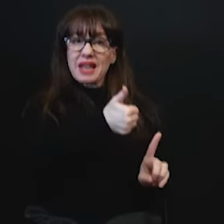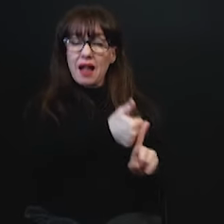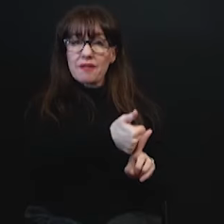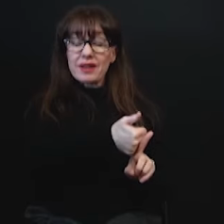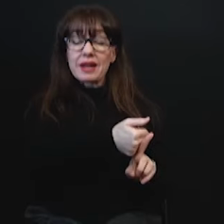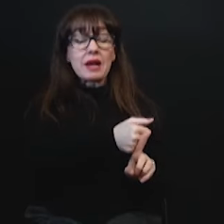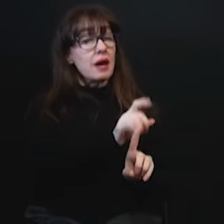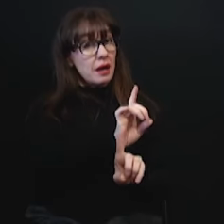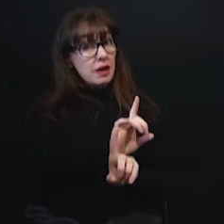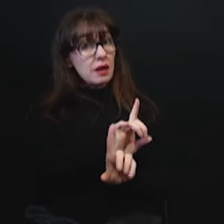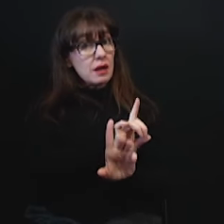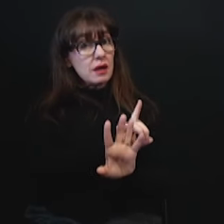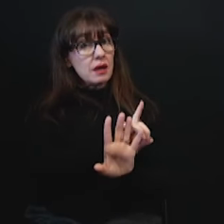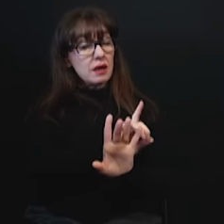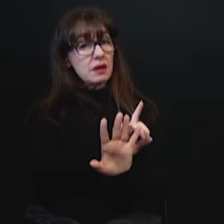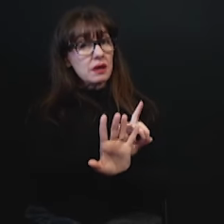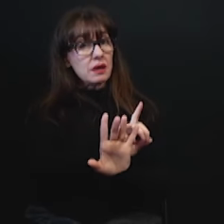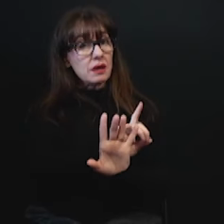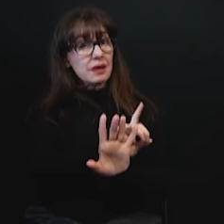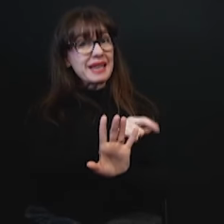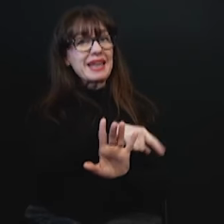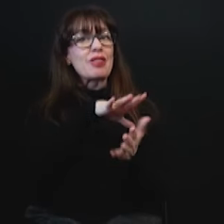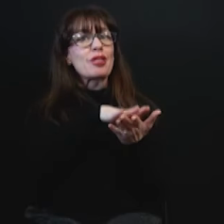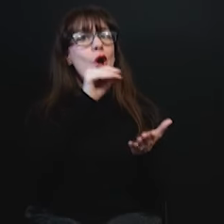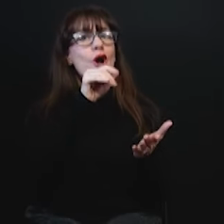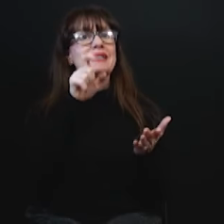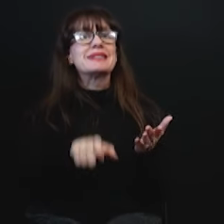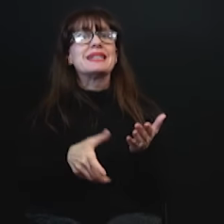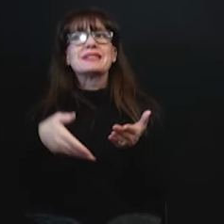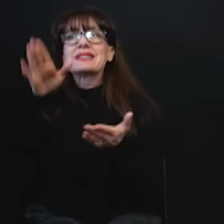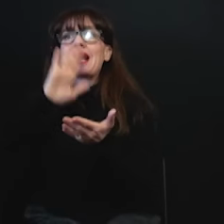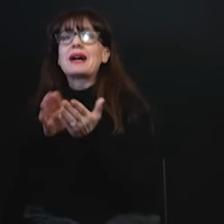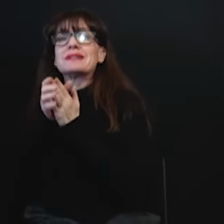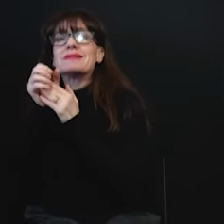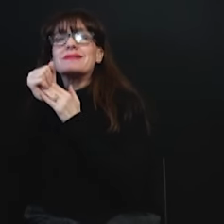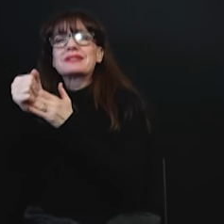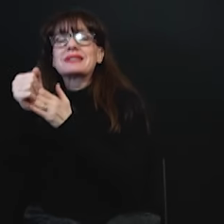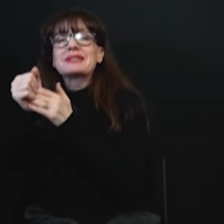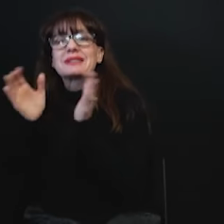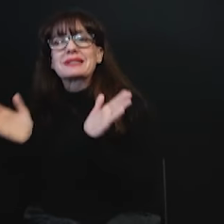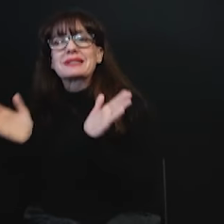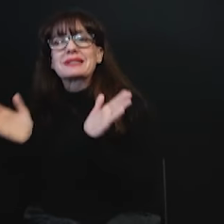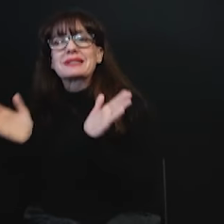yet, he had learned he needed God's guidance every single day of his life.